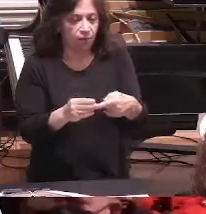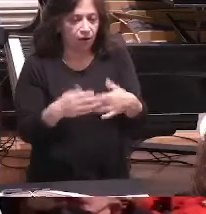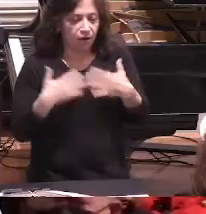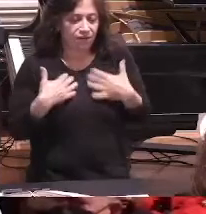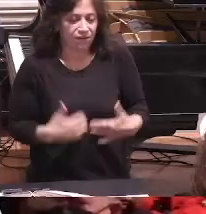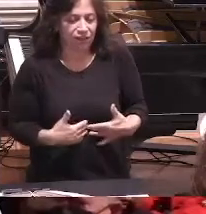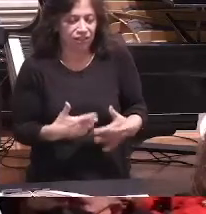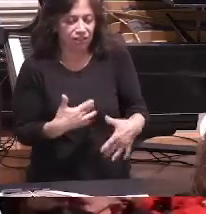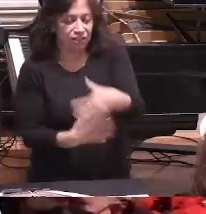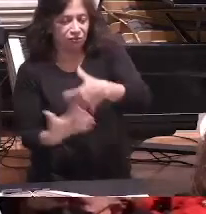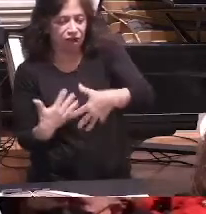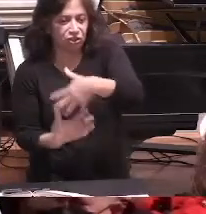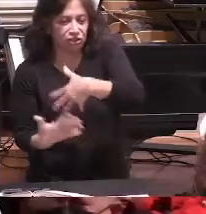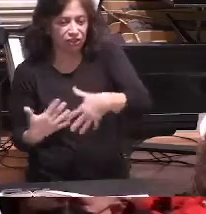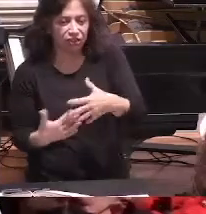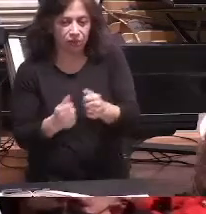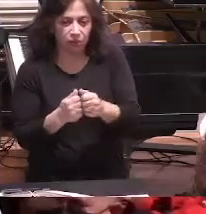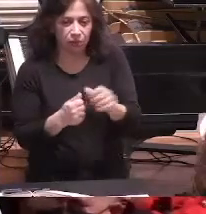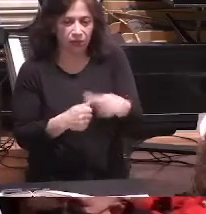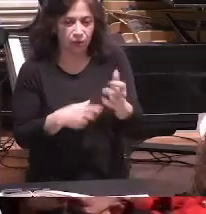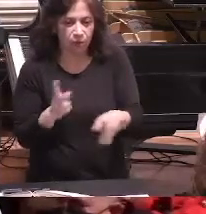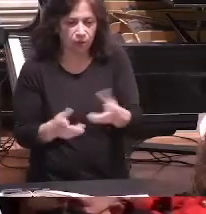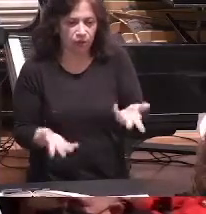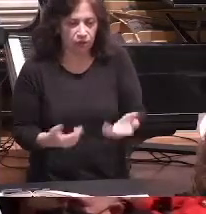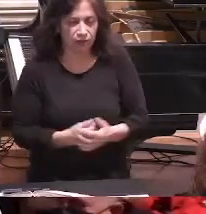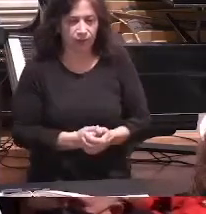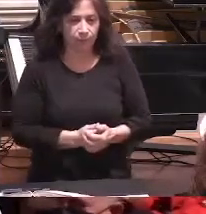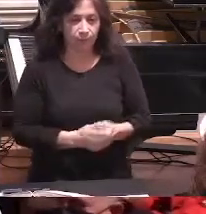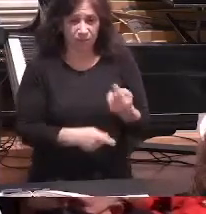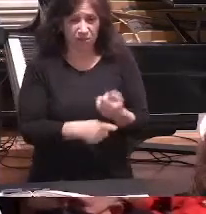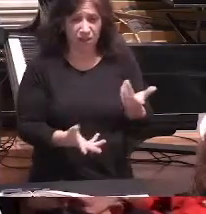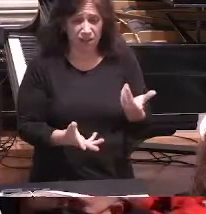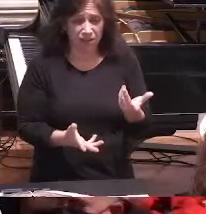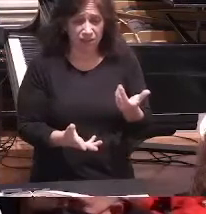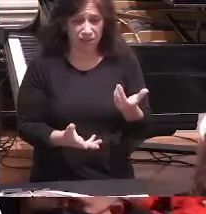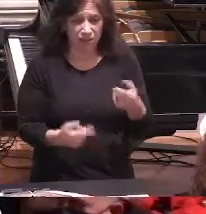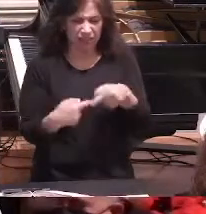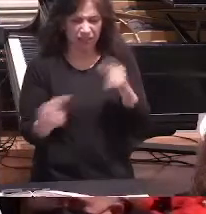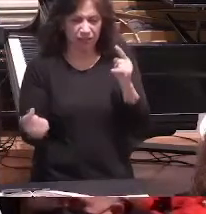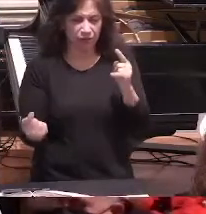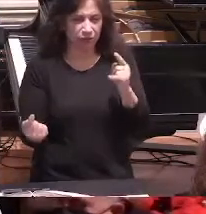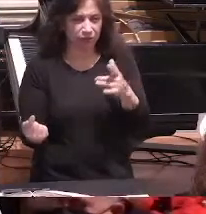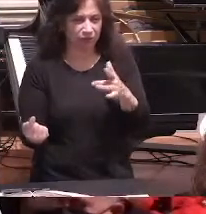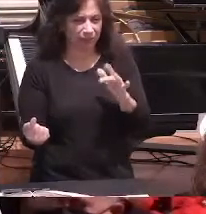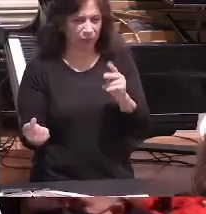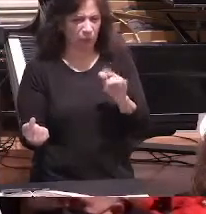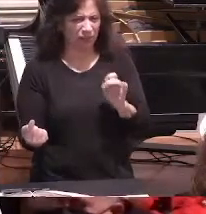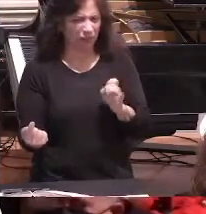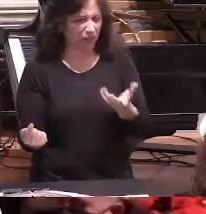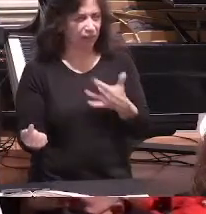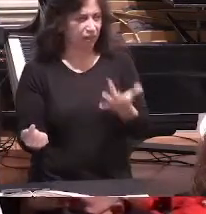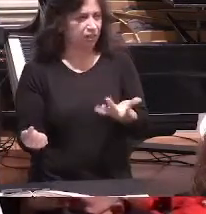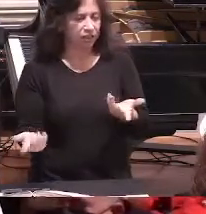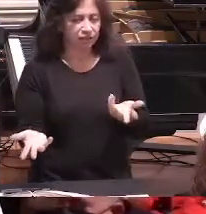fleshy interactions with others, right? It's almost counterintuitive. One